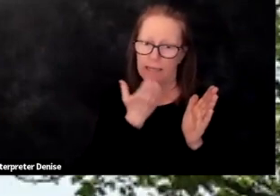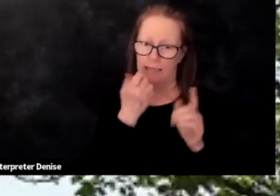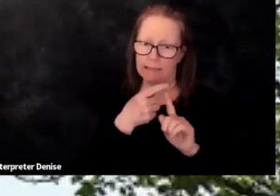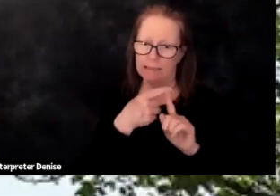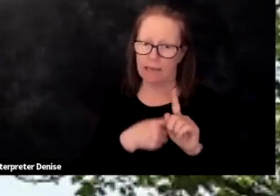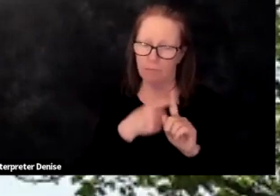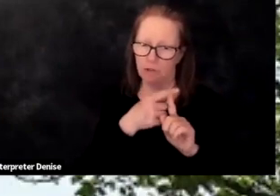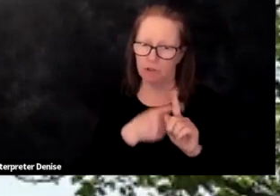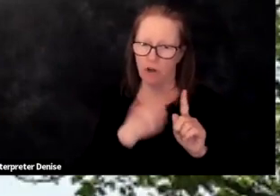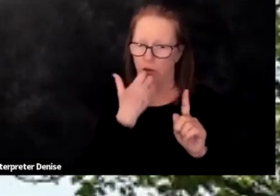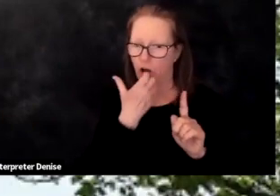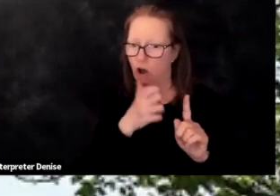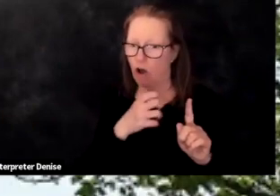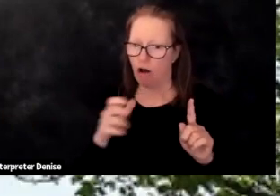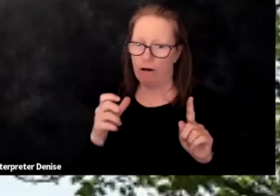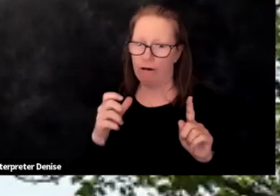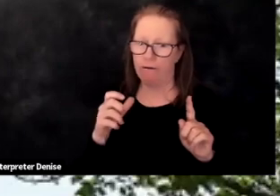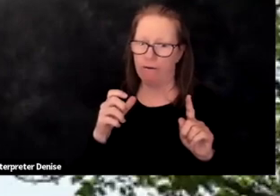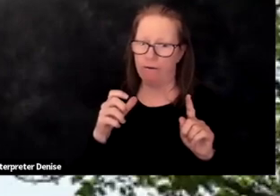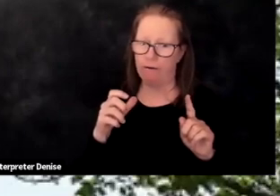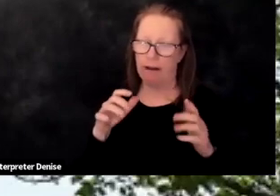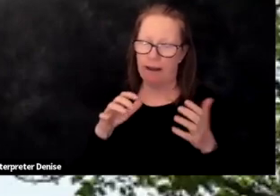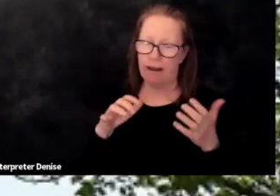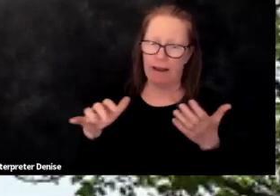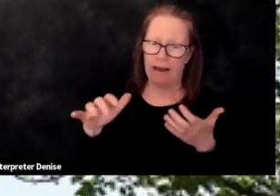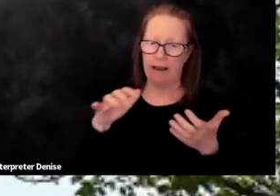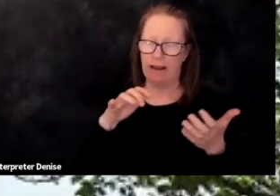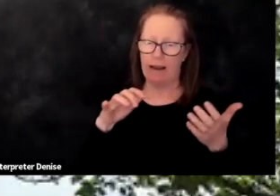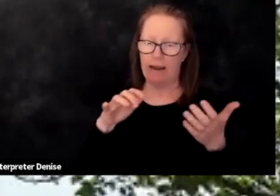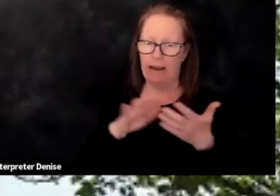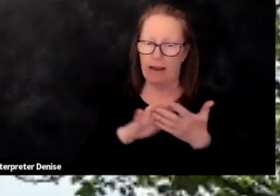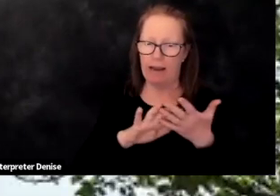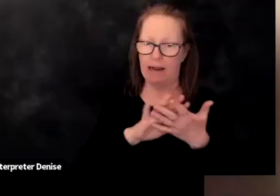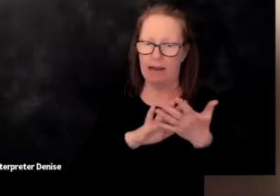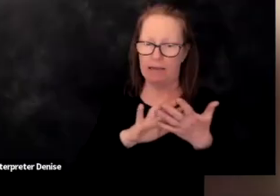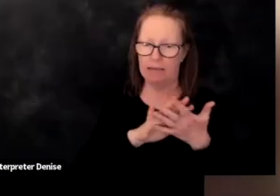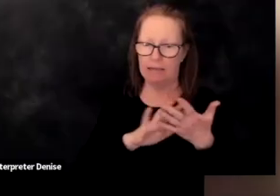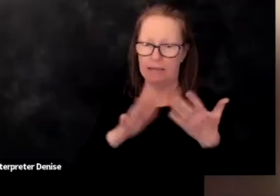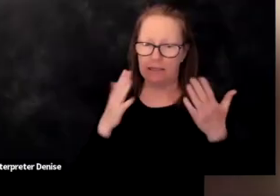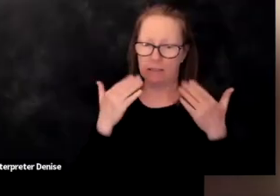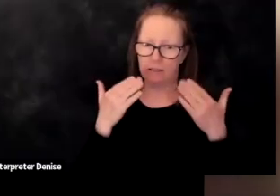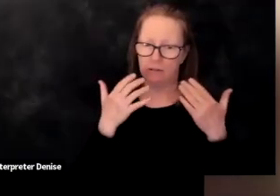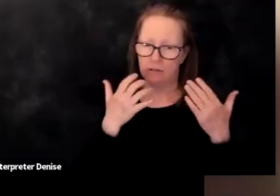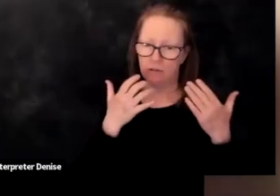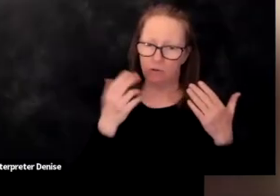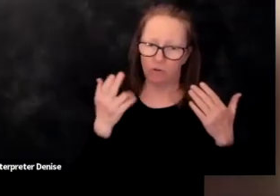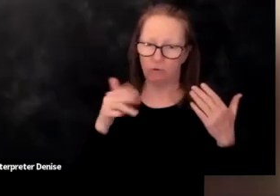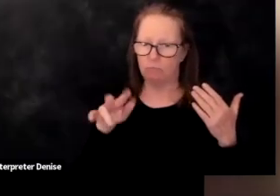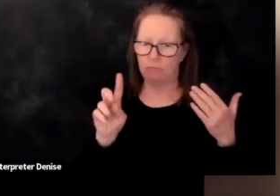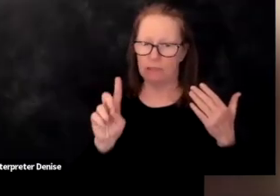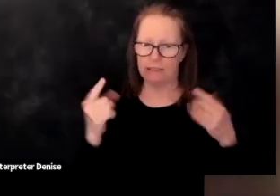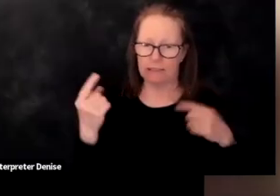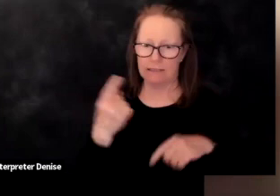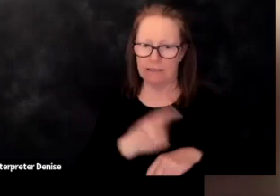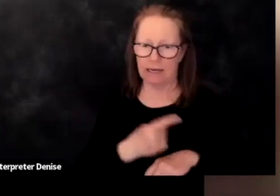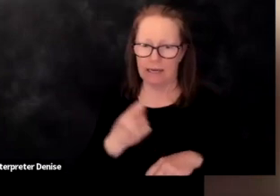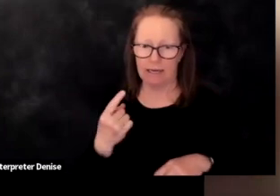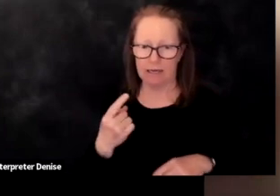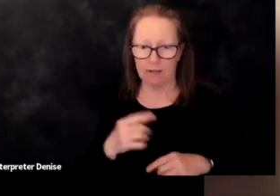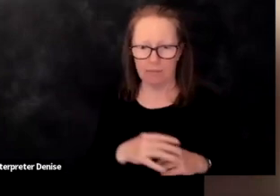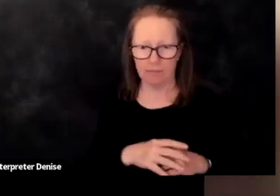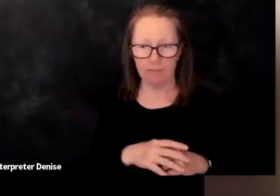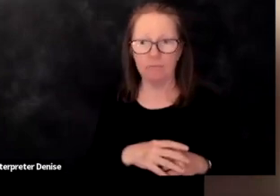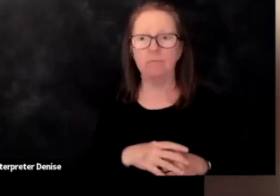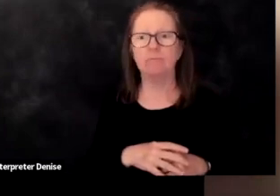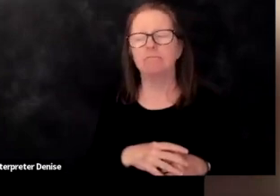heat wave days. Reskin burn. It's a good question. We are redoing